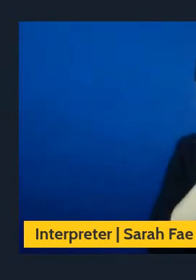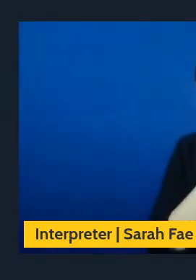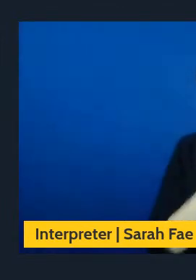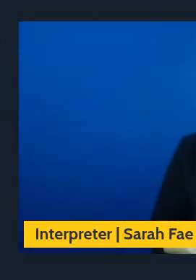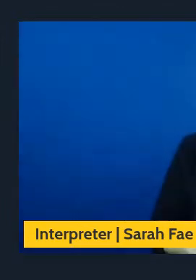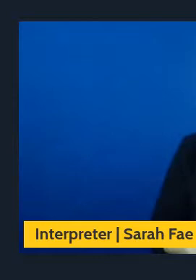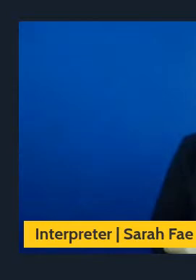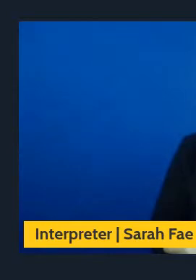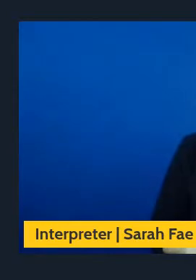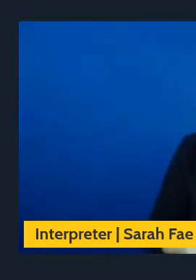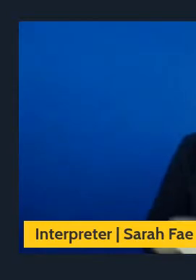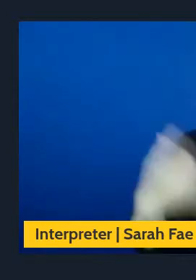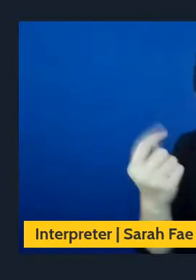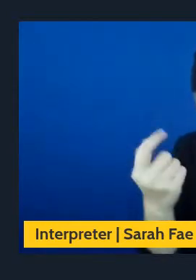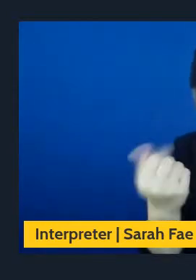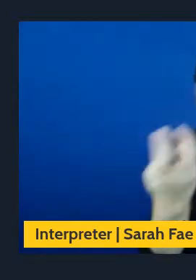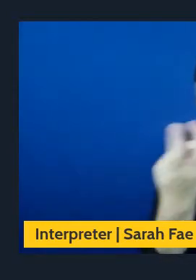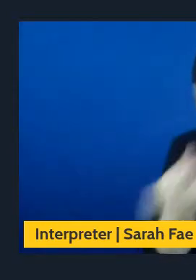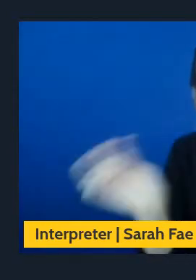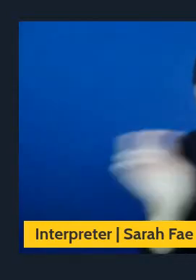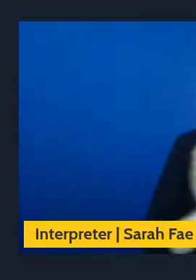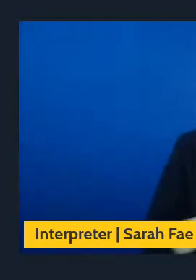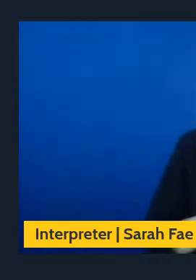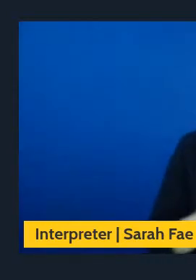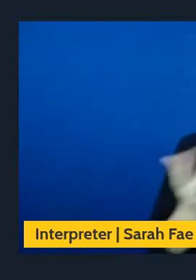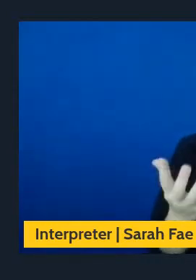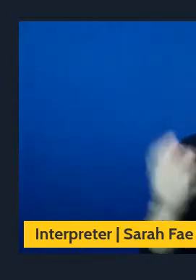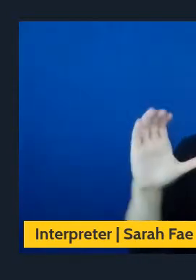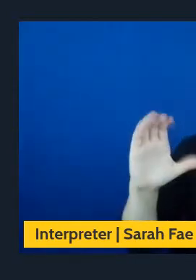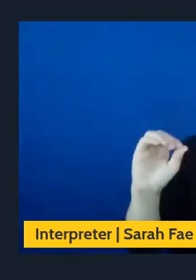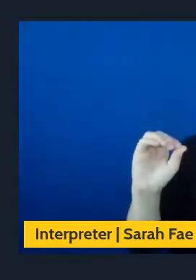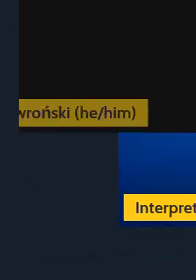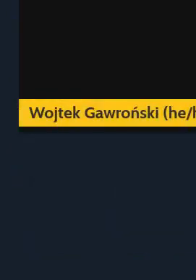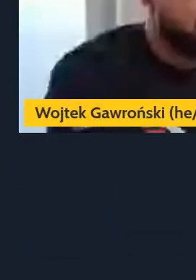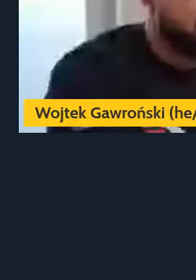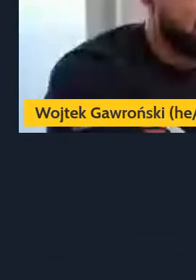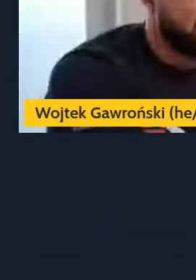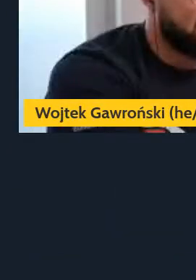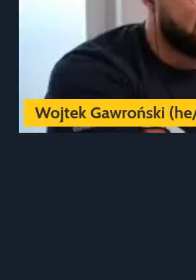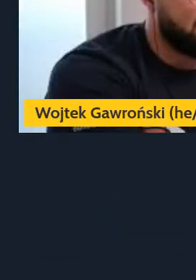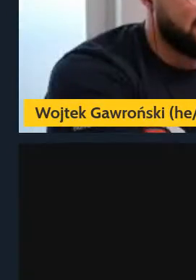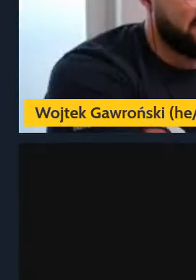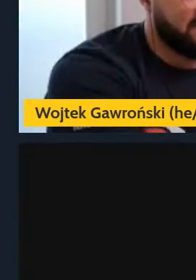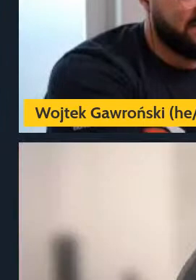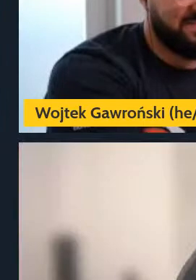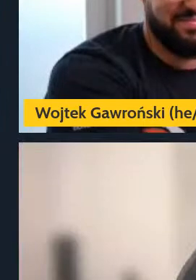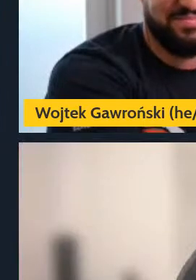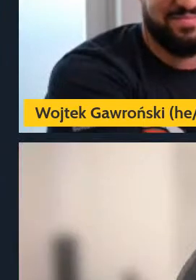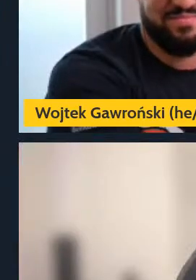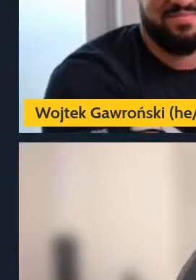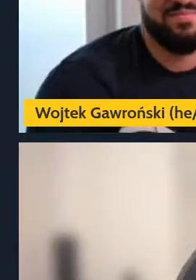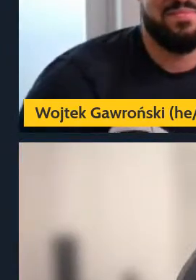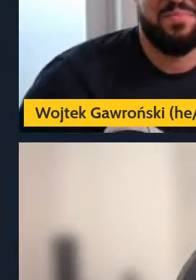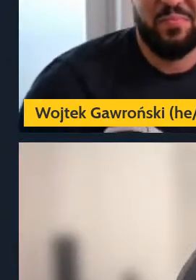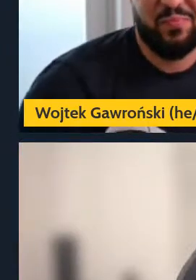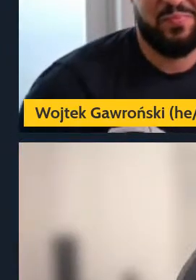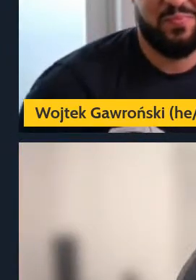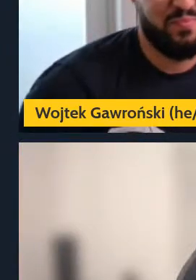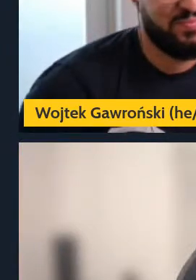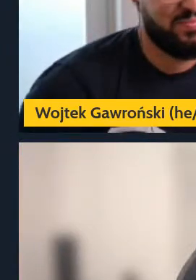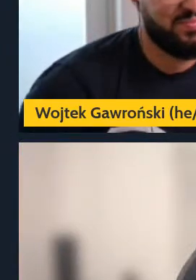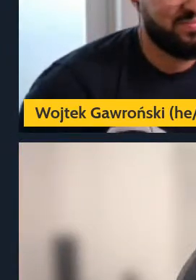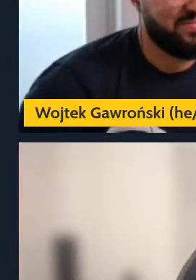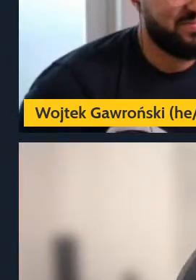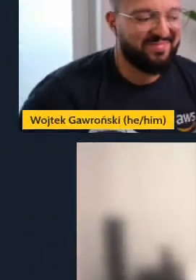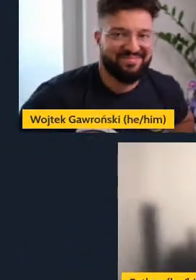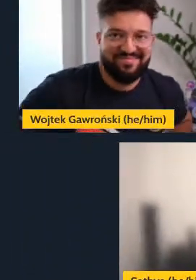little bit of a roundtable. So I have some co-hosts that will join me and will actually also like help us during the rest of the day.